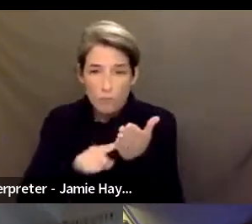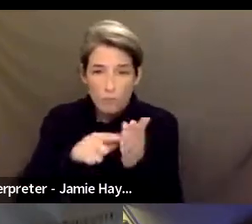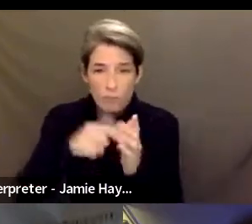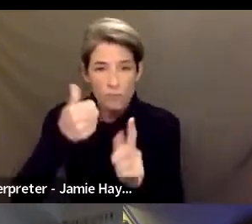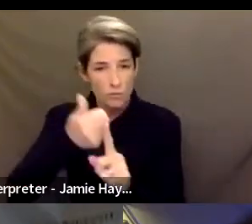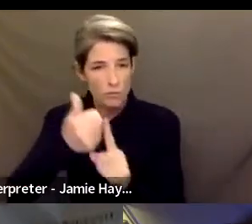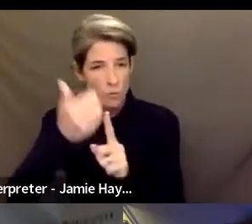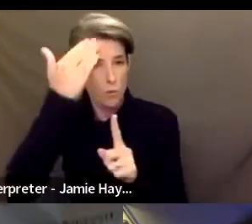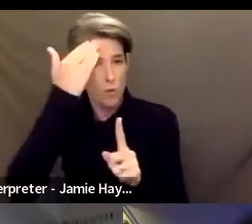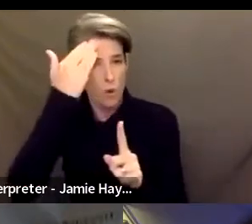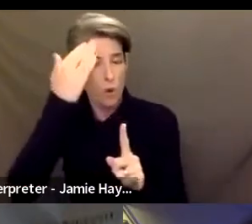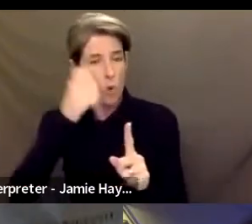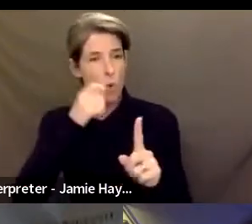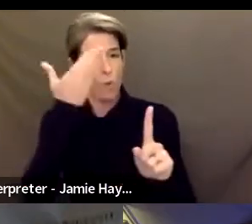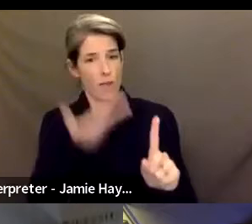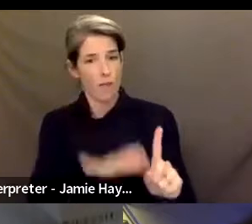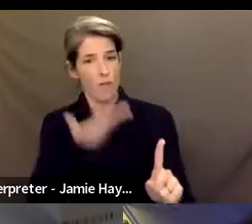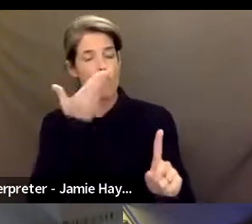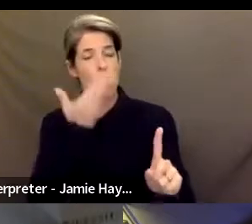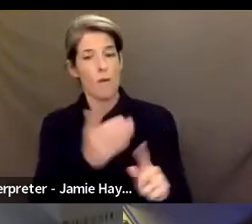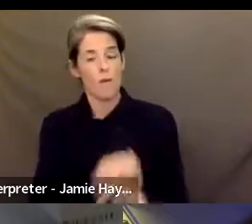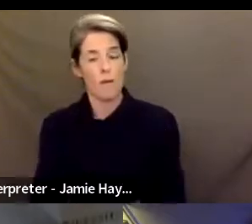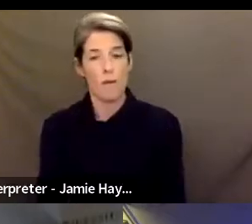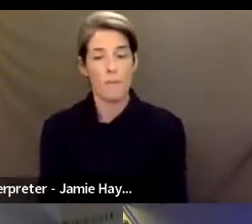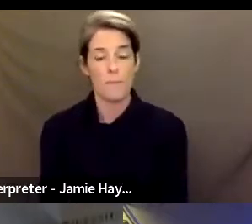of content we're putting out there.